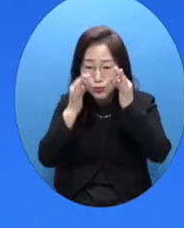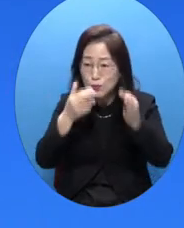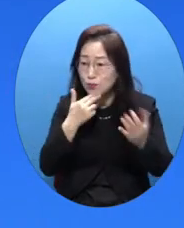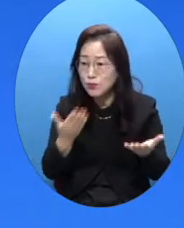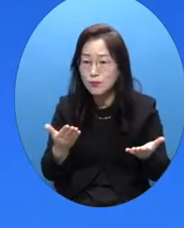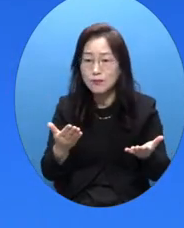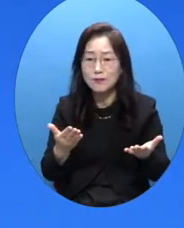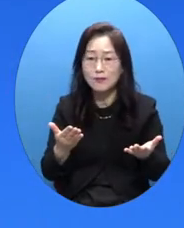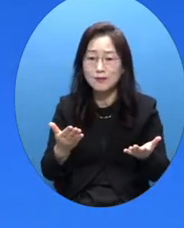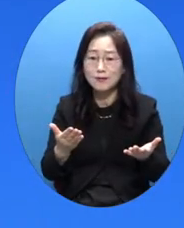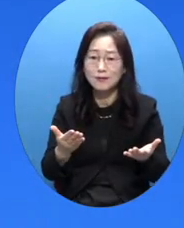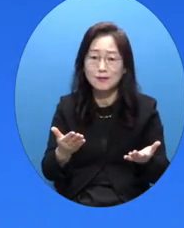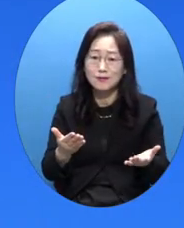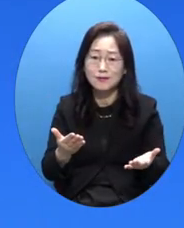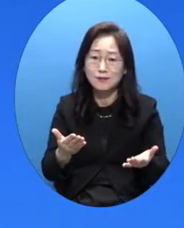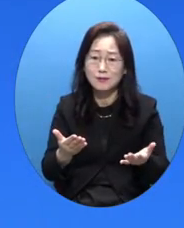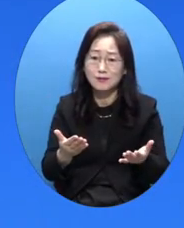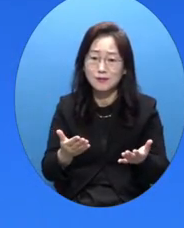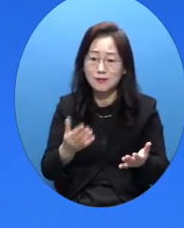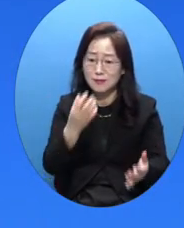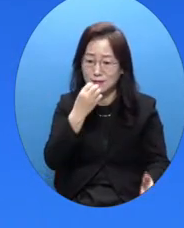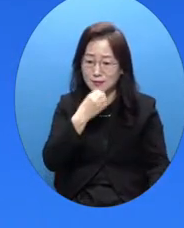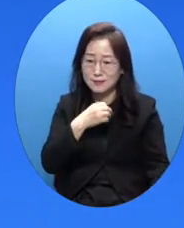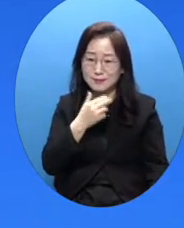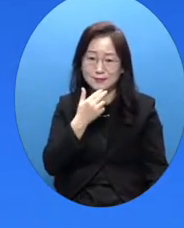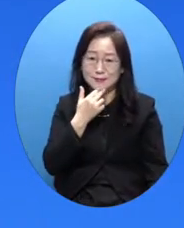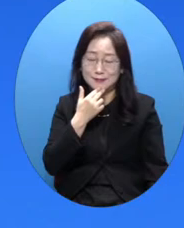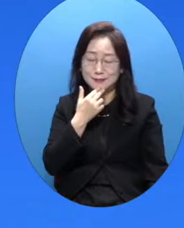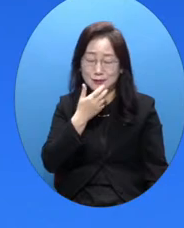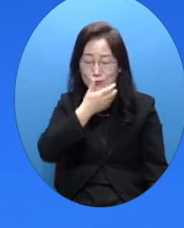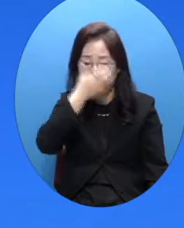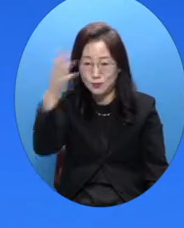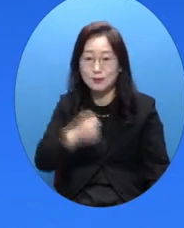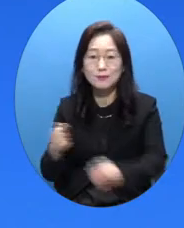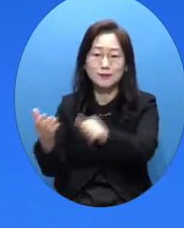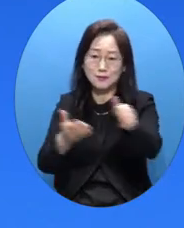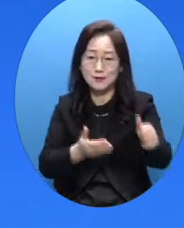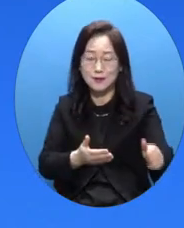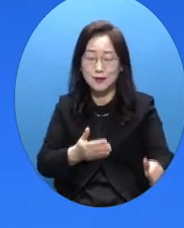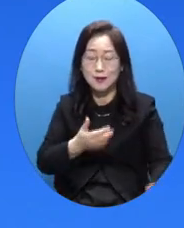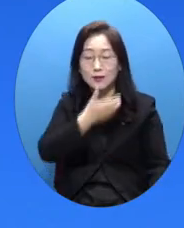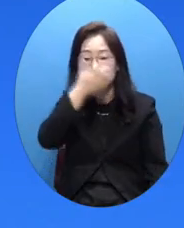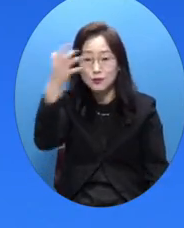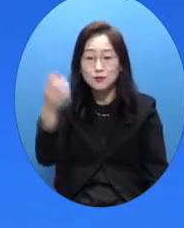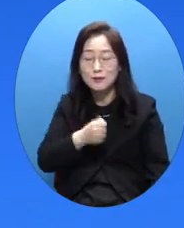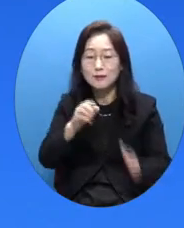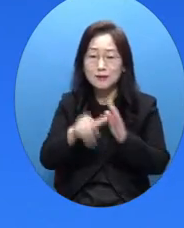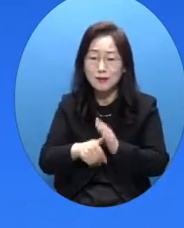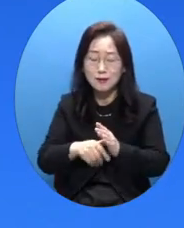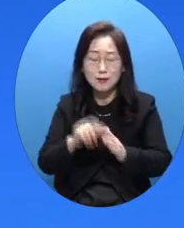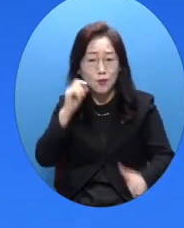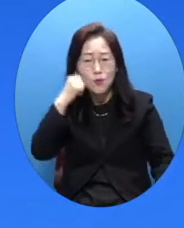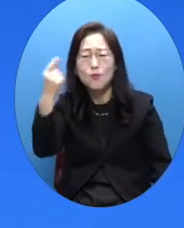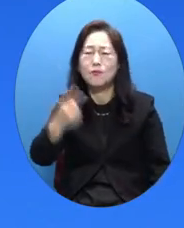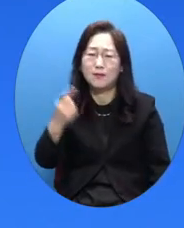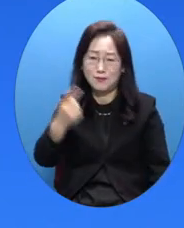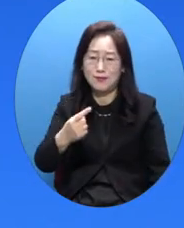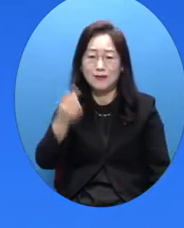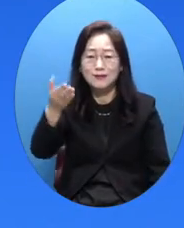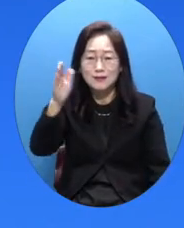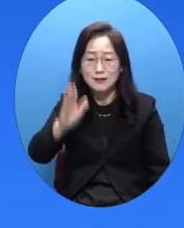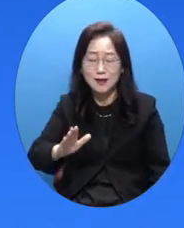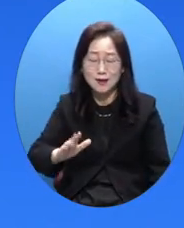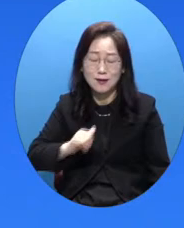make all out at first to fulfill their dreams so we must also make our most